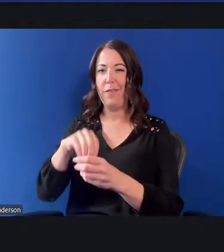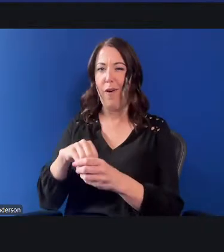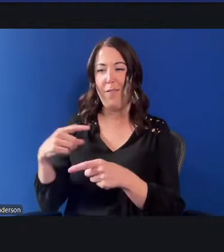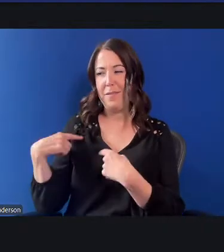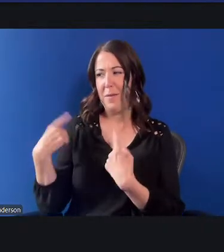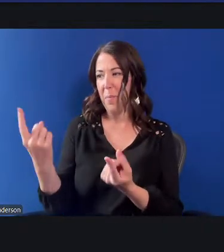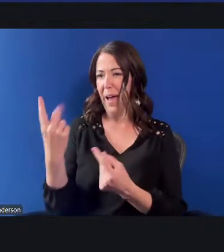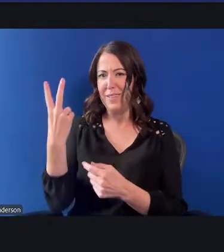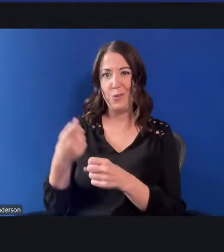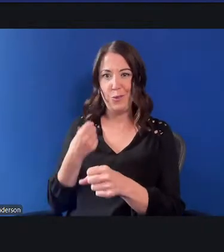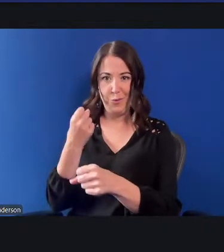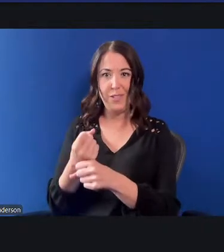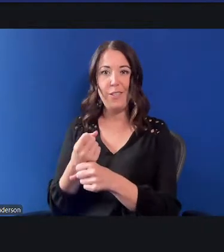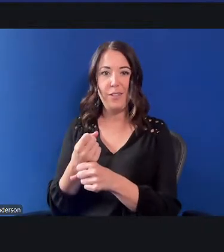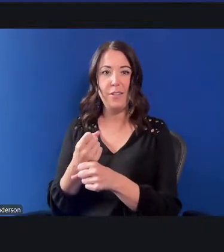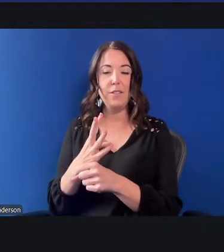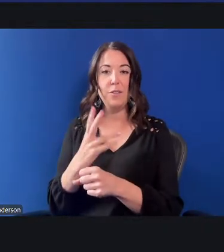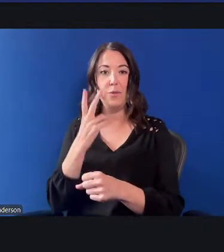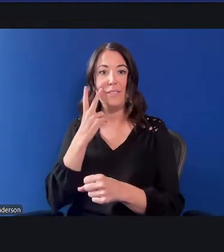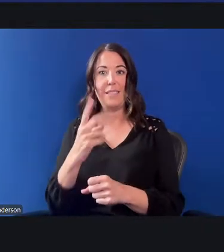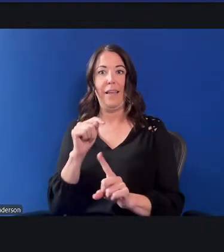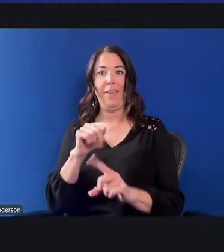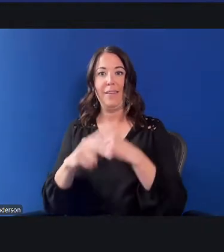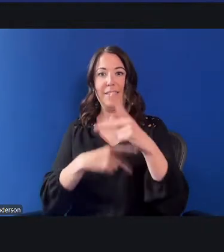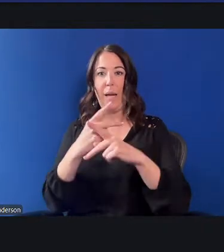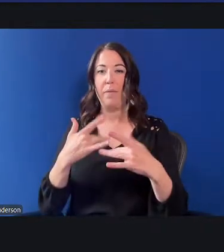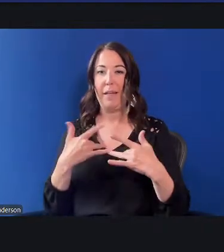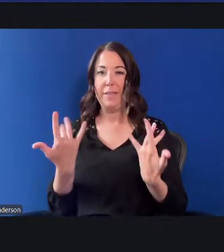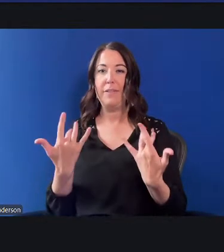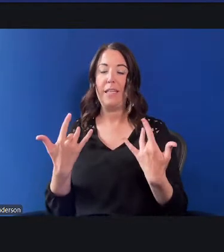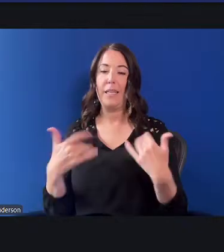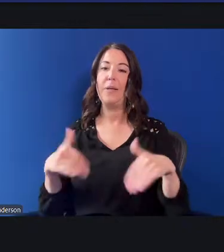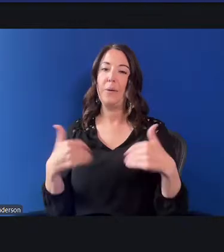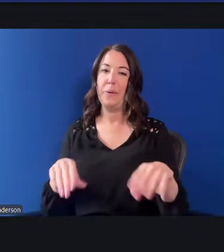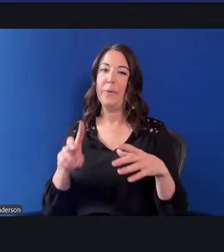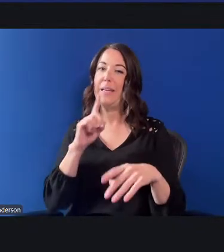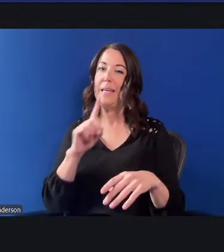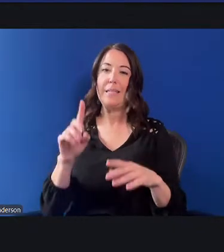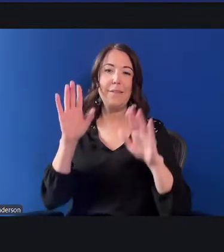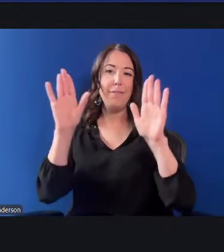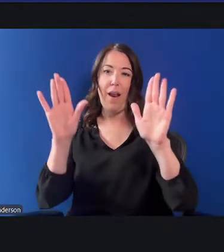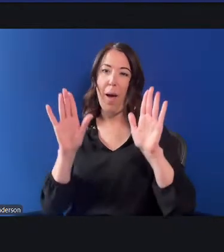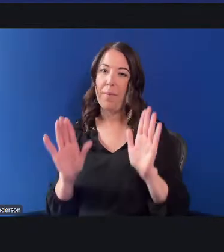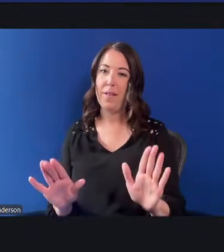years. Seeing things like this I think is a phenomenal